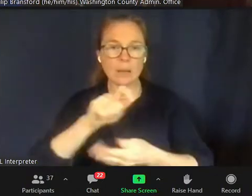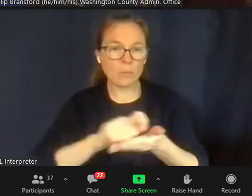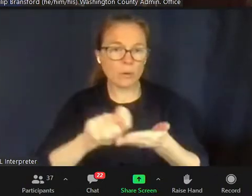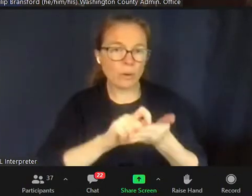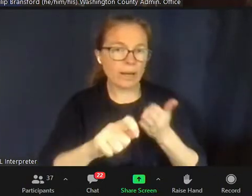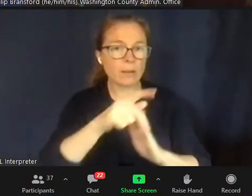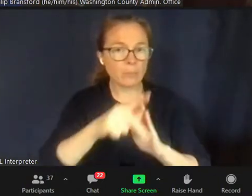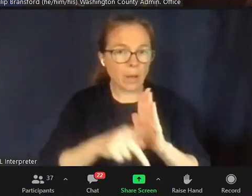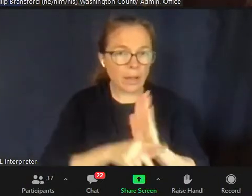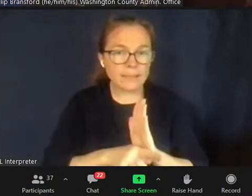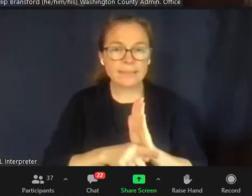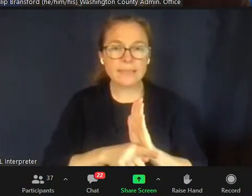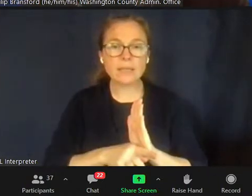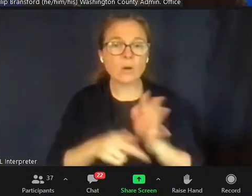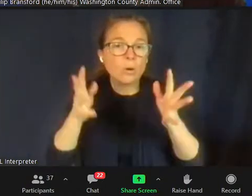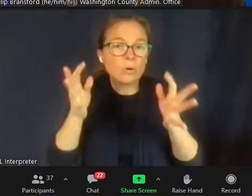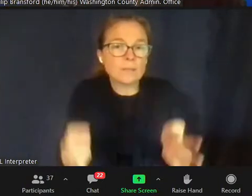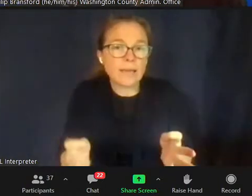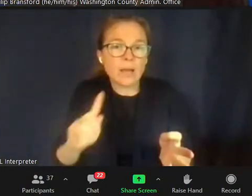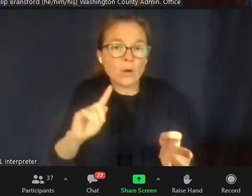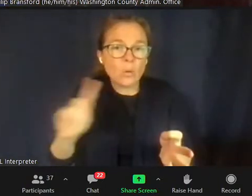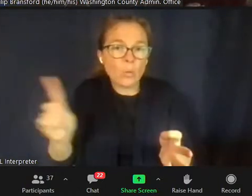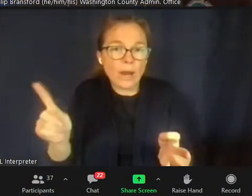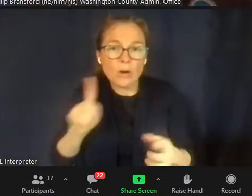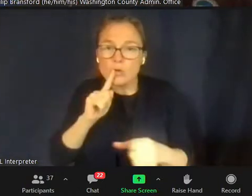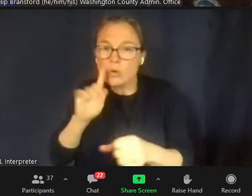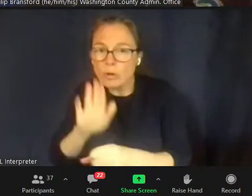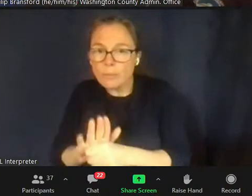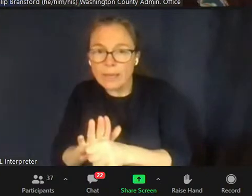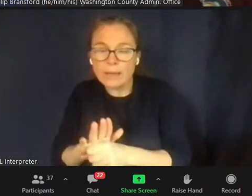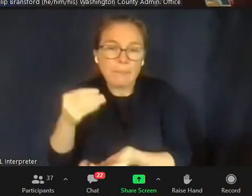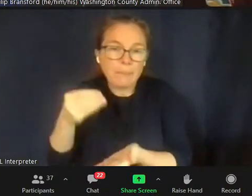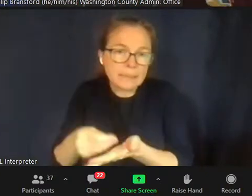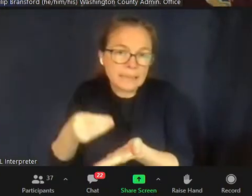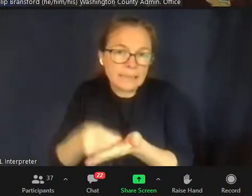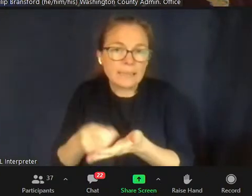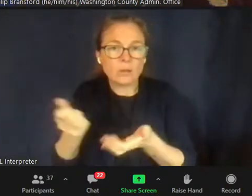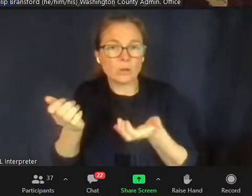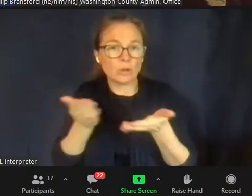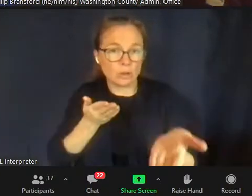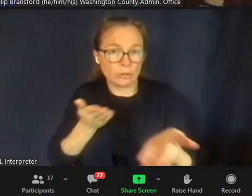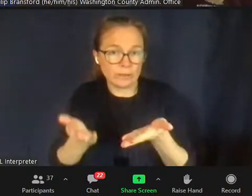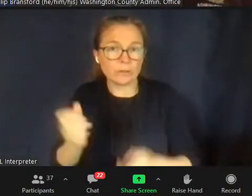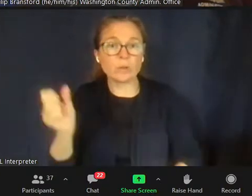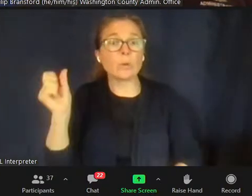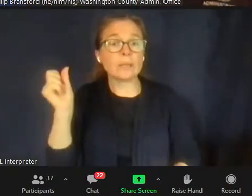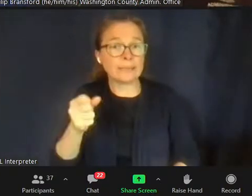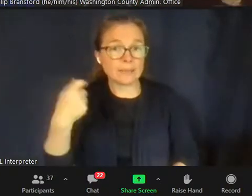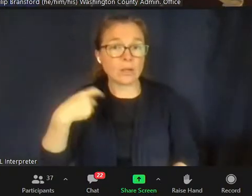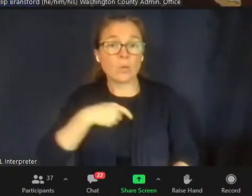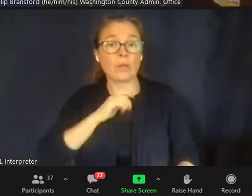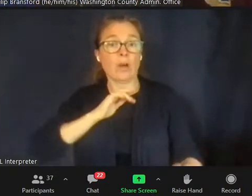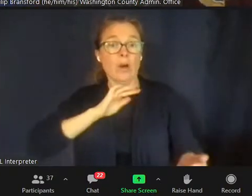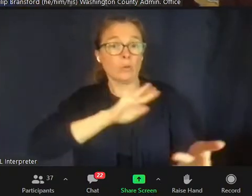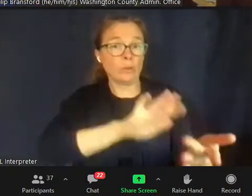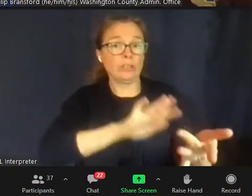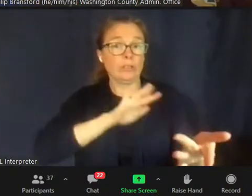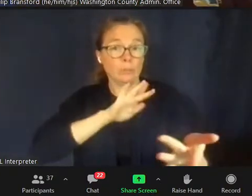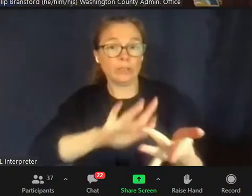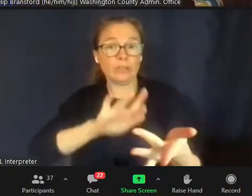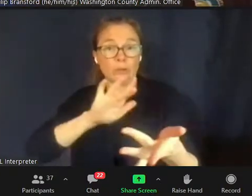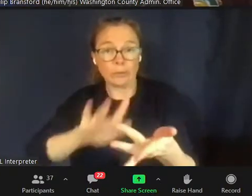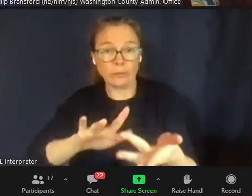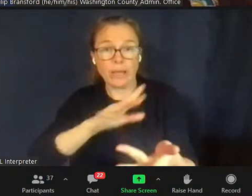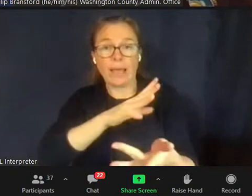investment decision making across the board. So not only are we reaching out, but we're looking inward as well. And